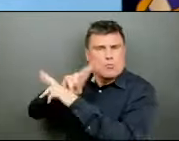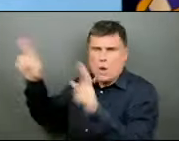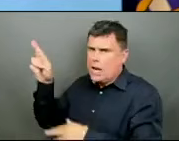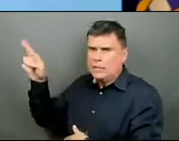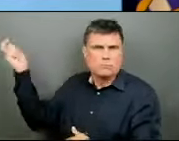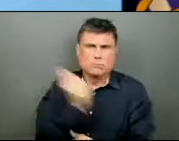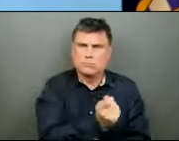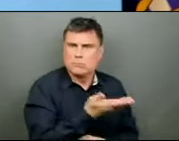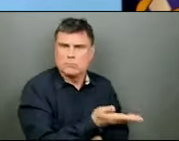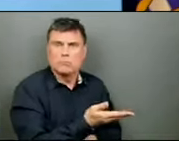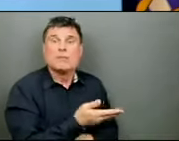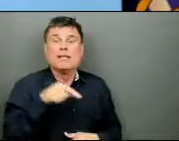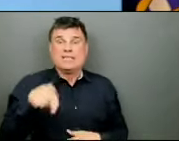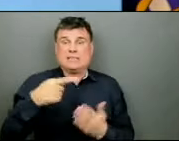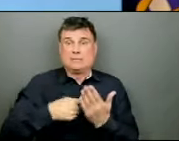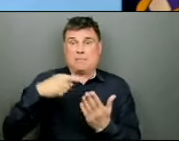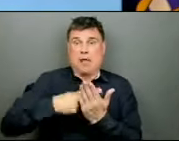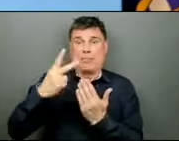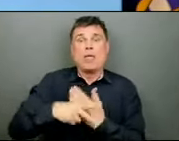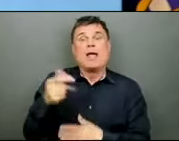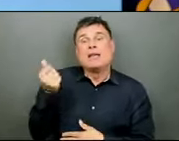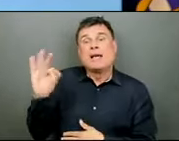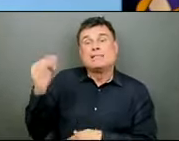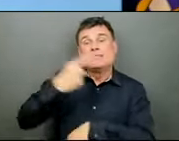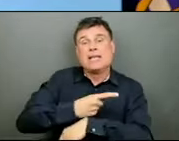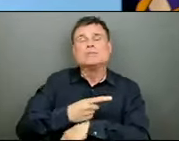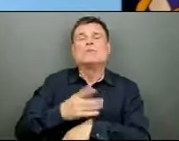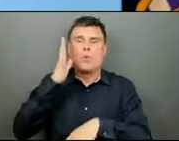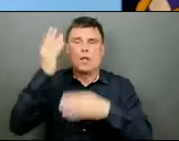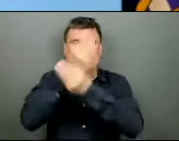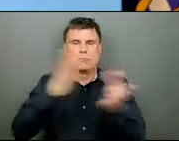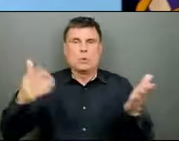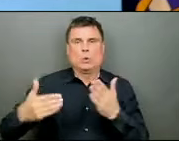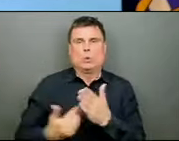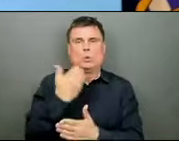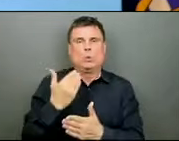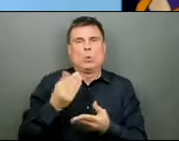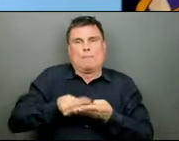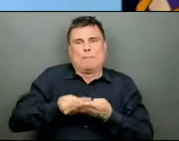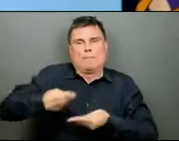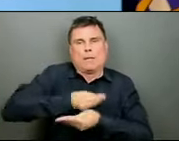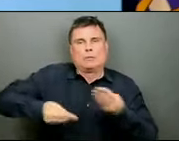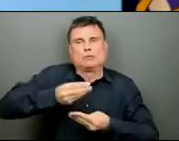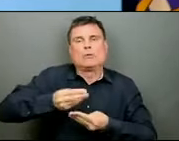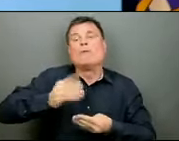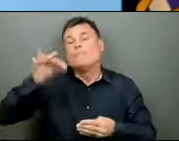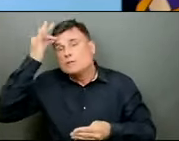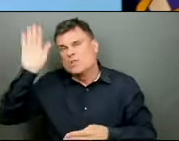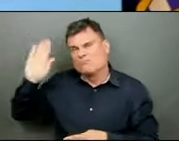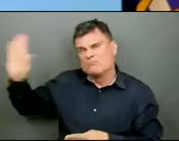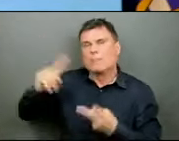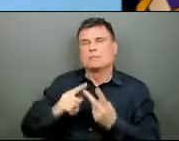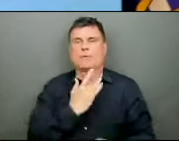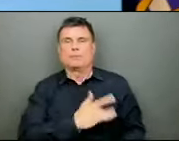one federal, one provincial, where we hope to see new programs to make sure that we're meeting that challenge. But it's important that we continue to